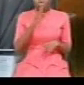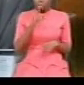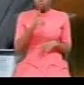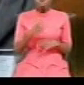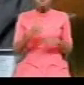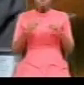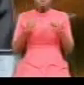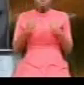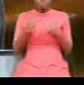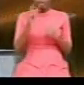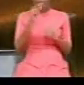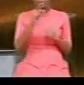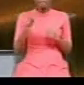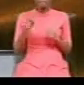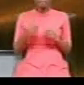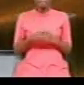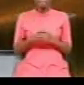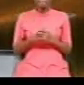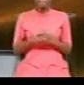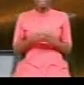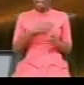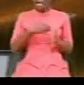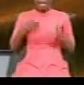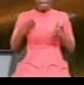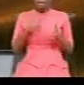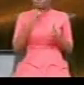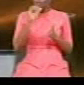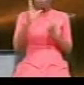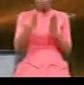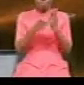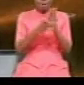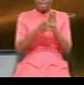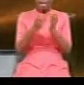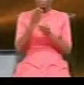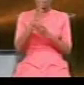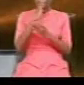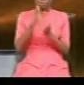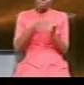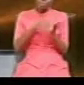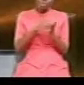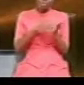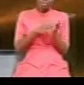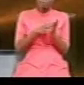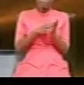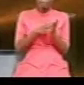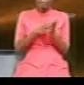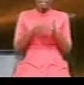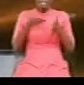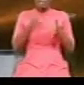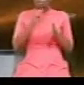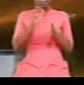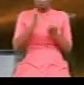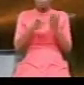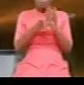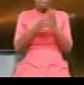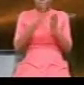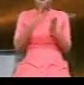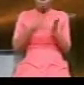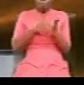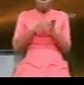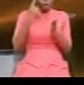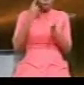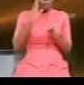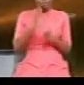strong therefore, and let not your hand be weary Let not your hand be weak, for